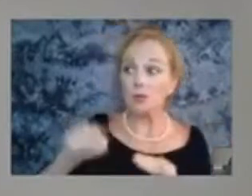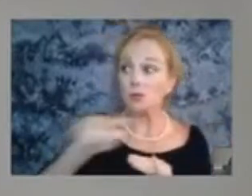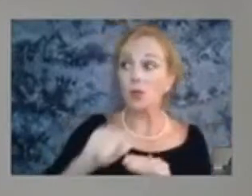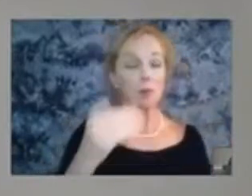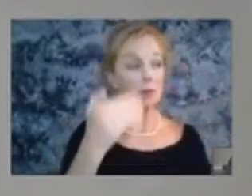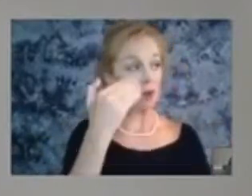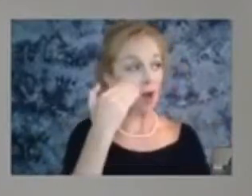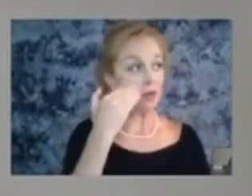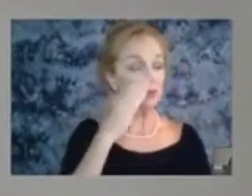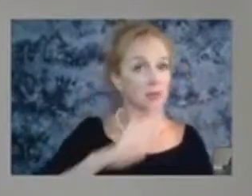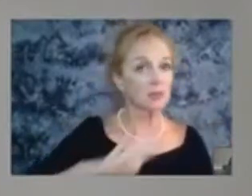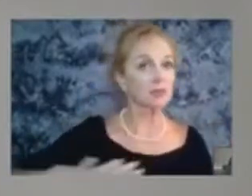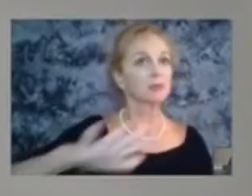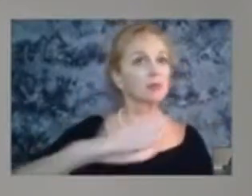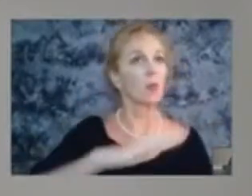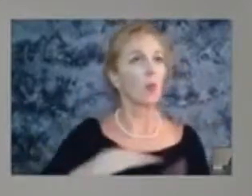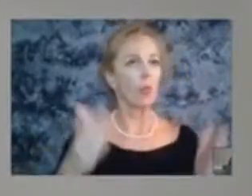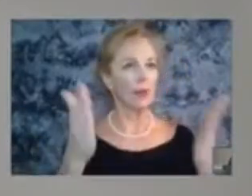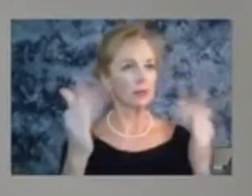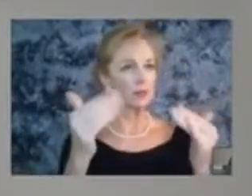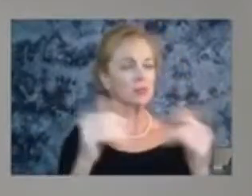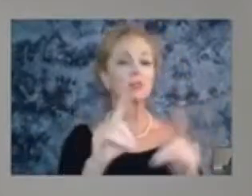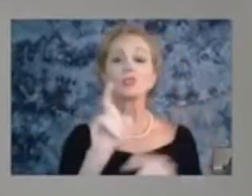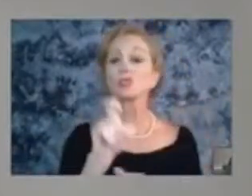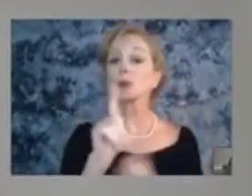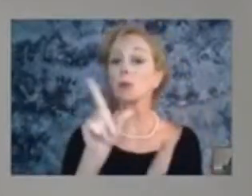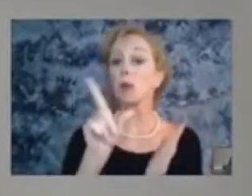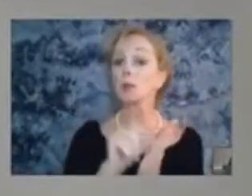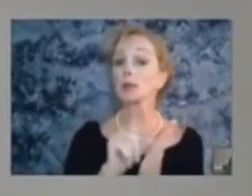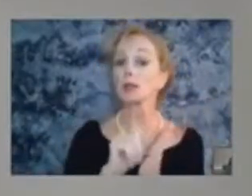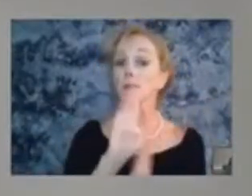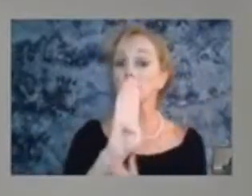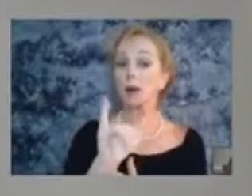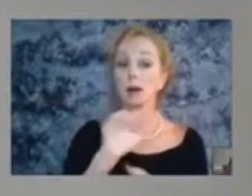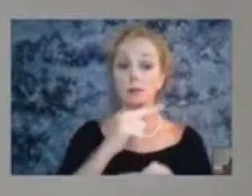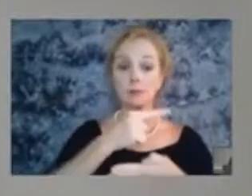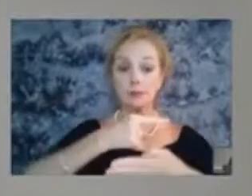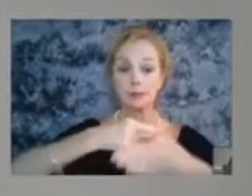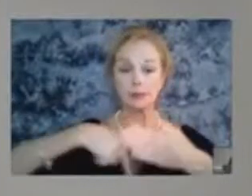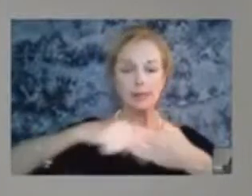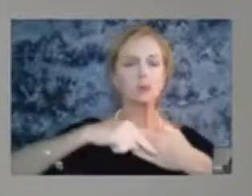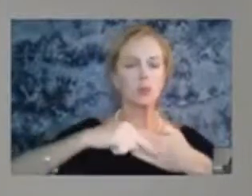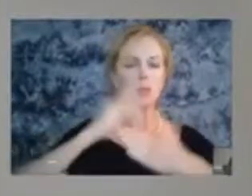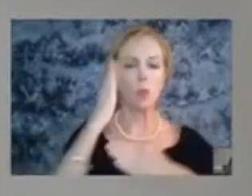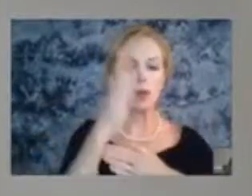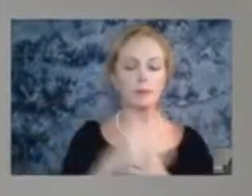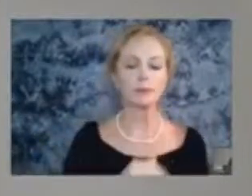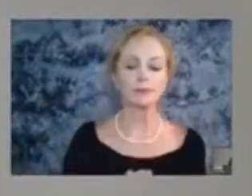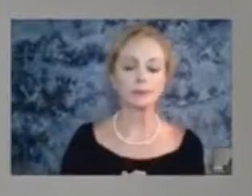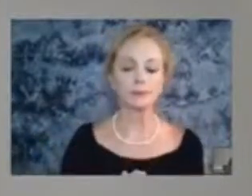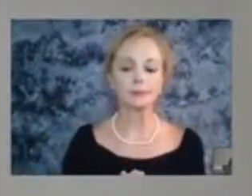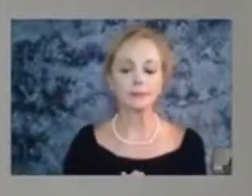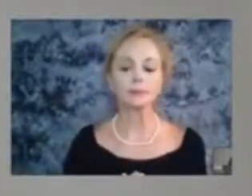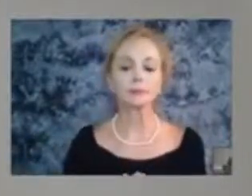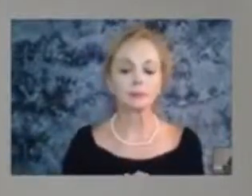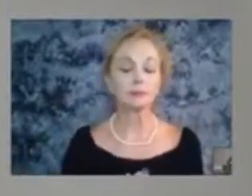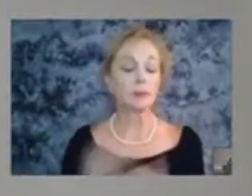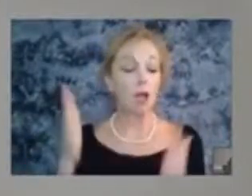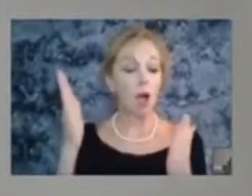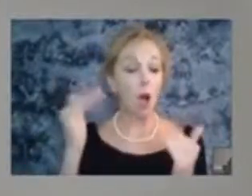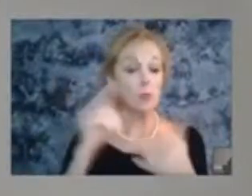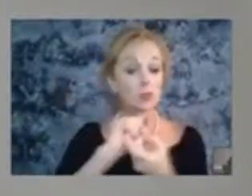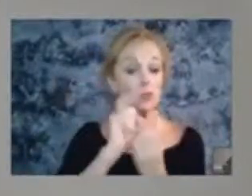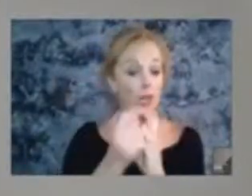the district, and we should be publishing that by next week. So we hopeful that that those changes will begin at least at that point. We should see a